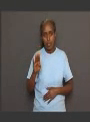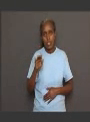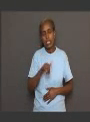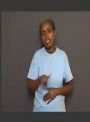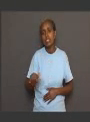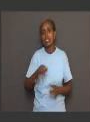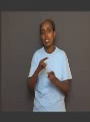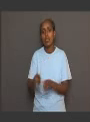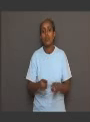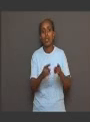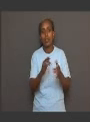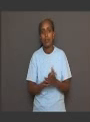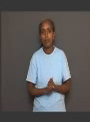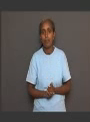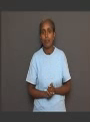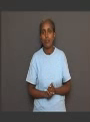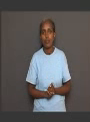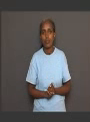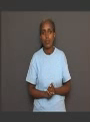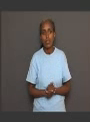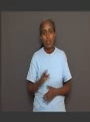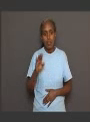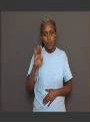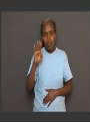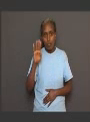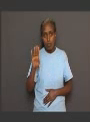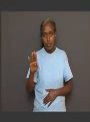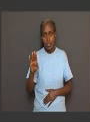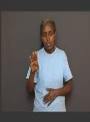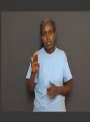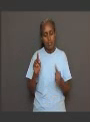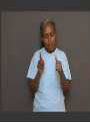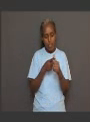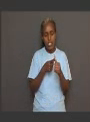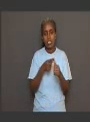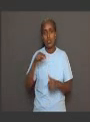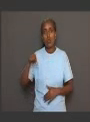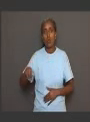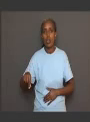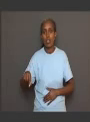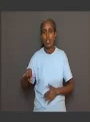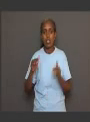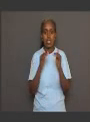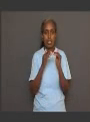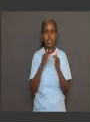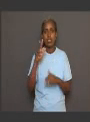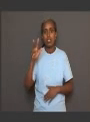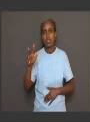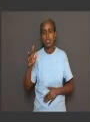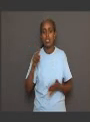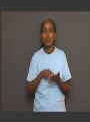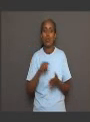same way. For B, the first quartile is